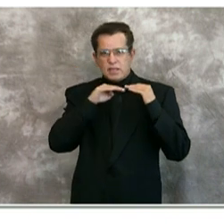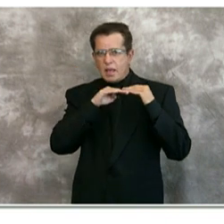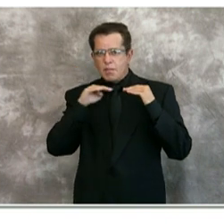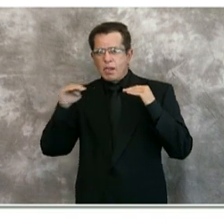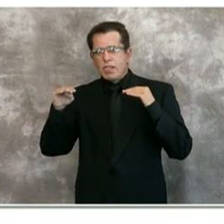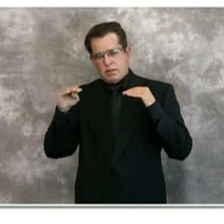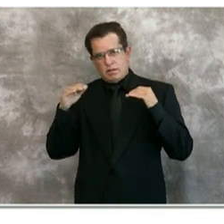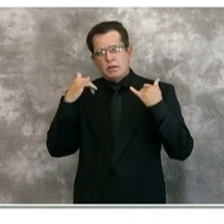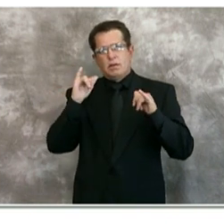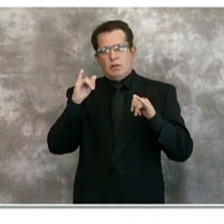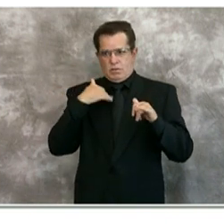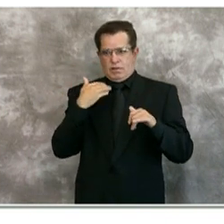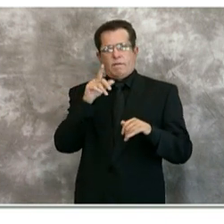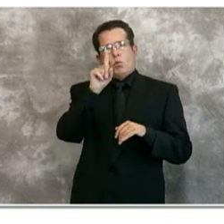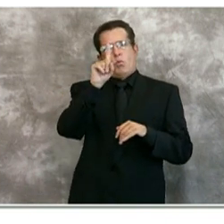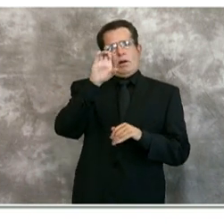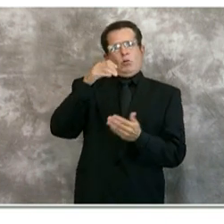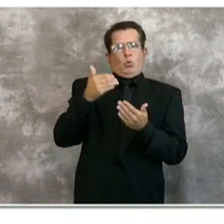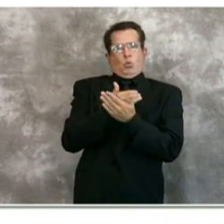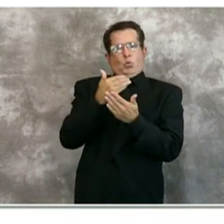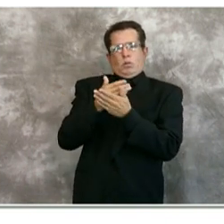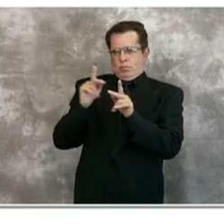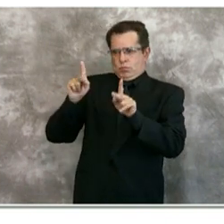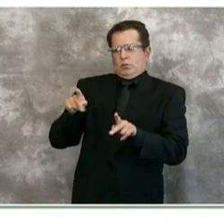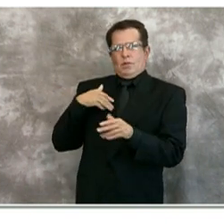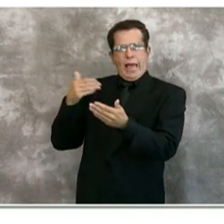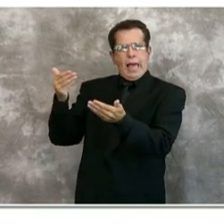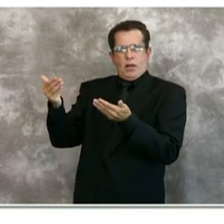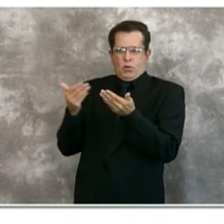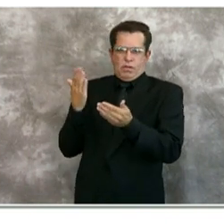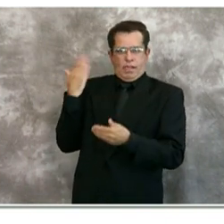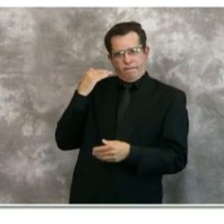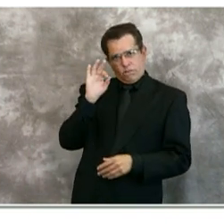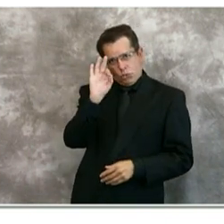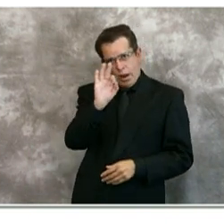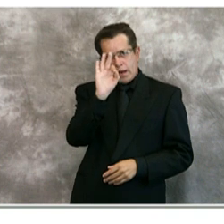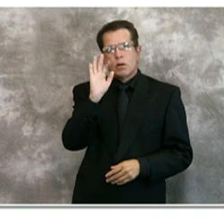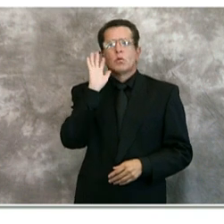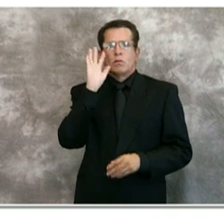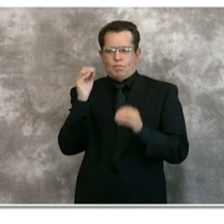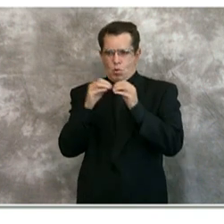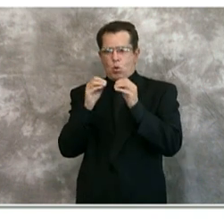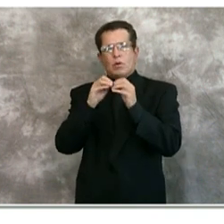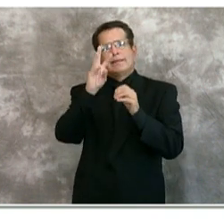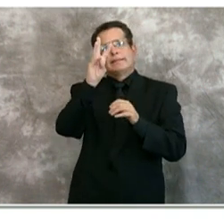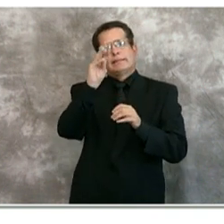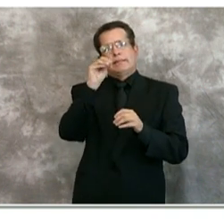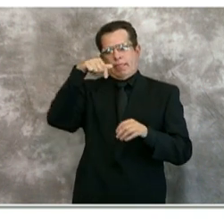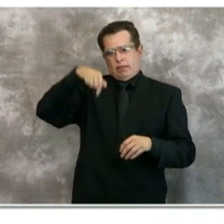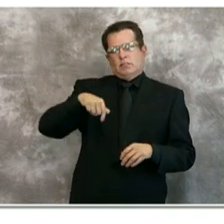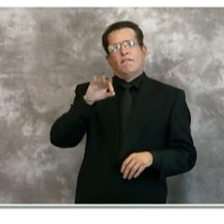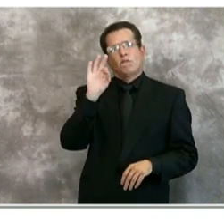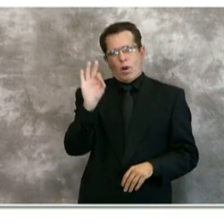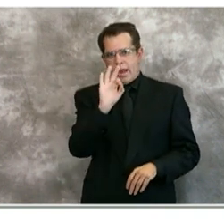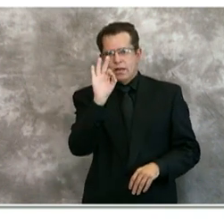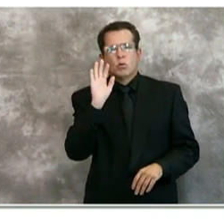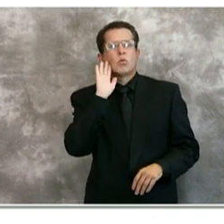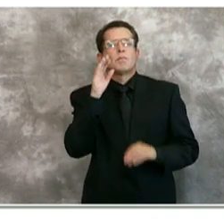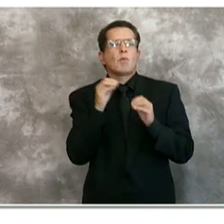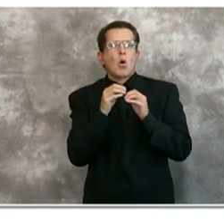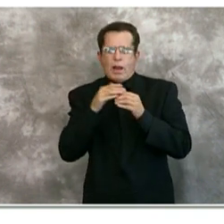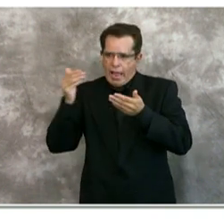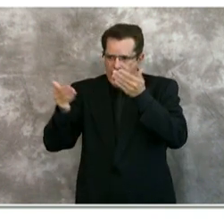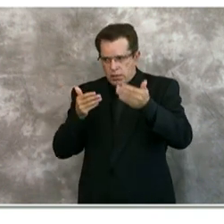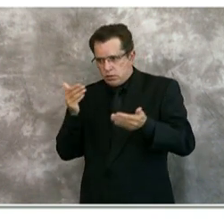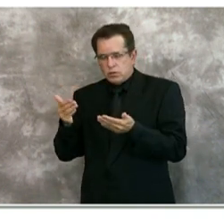have approximately 100 new staff that started last Friday. An additional 60 will begin this Friday, and staff members are working